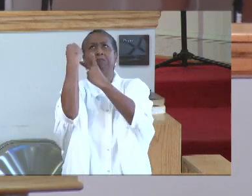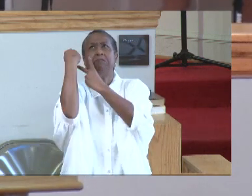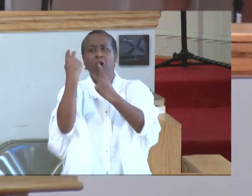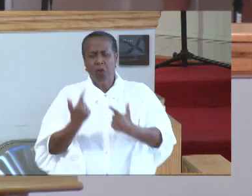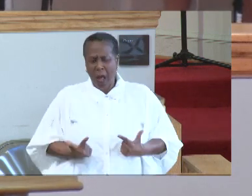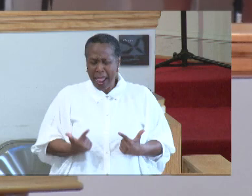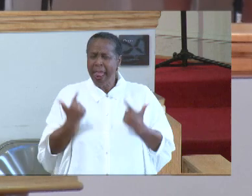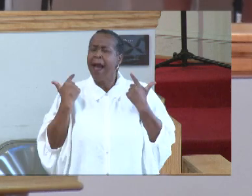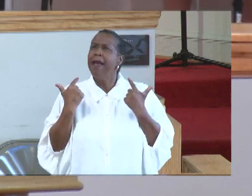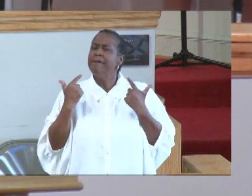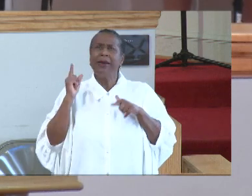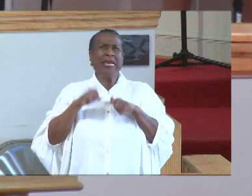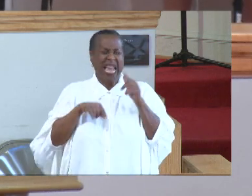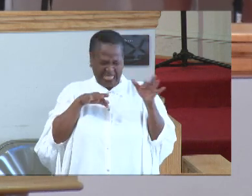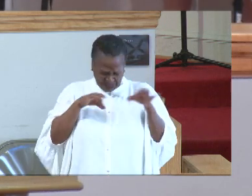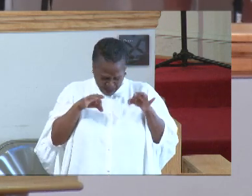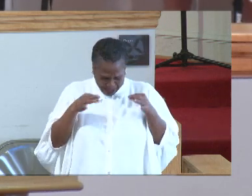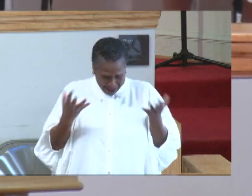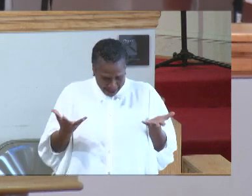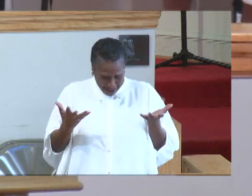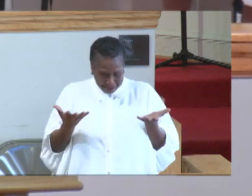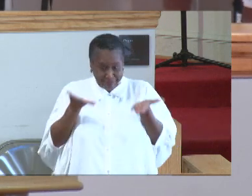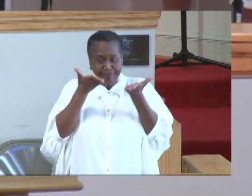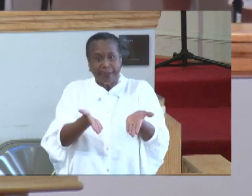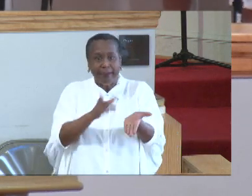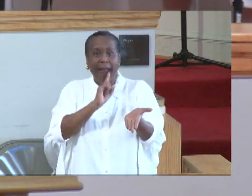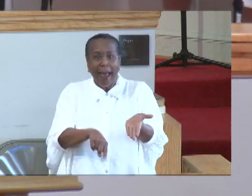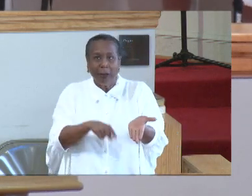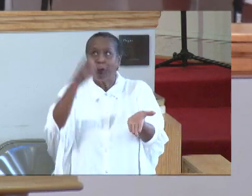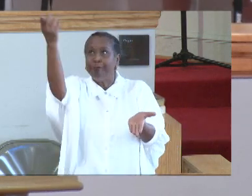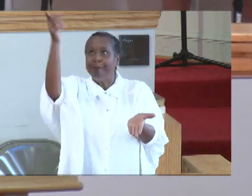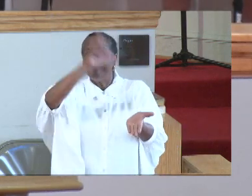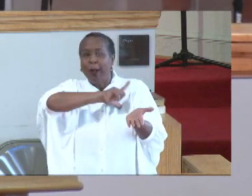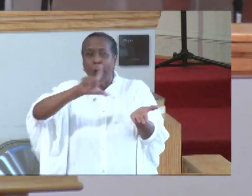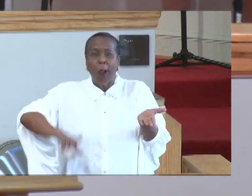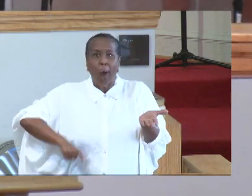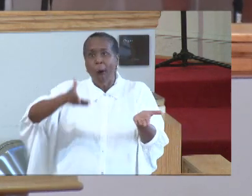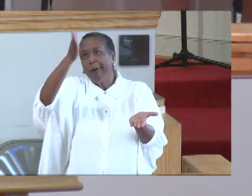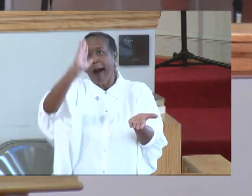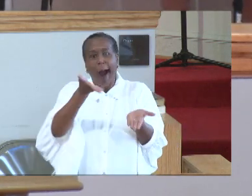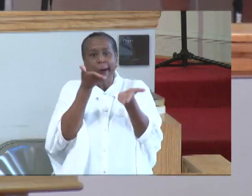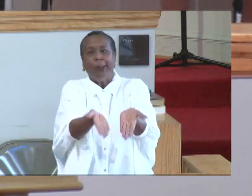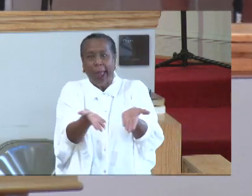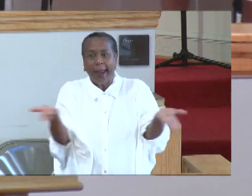what you can't explain, there's your answer. It was God.